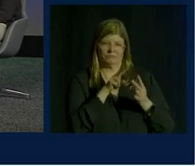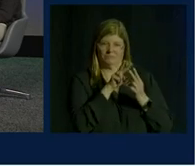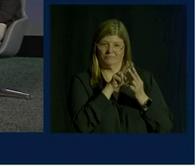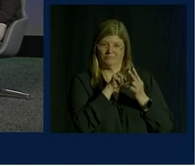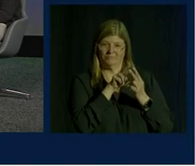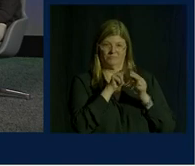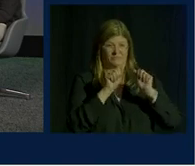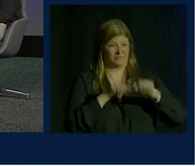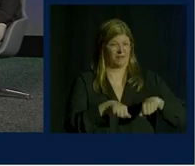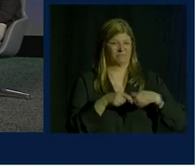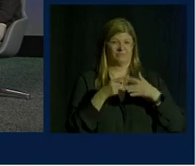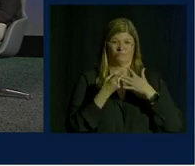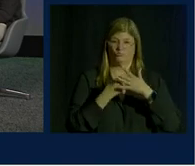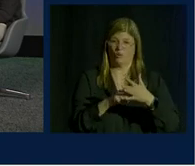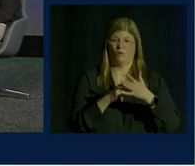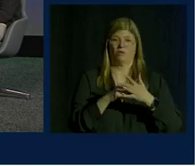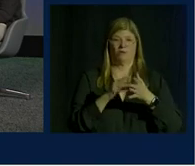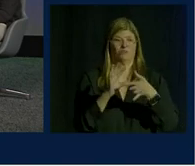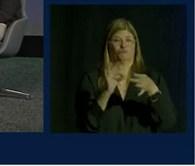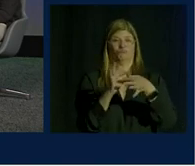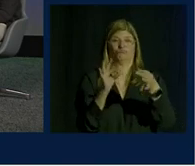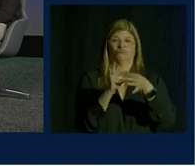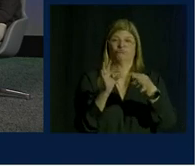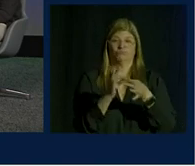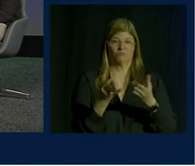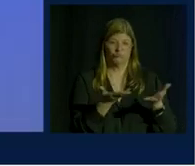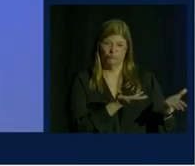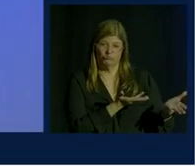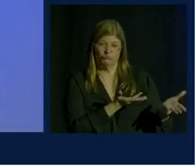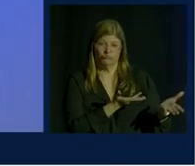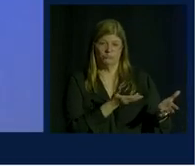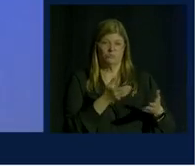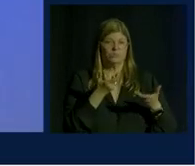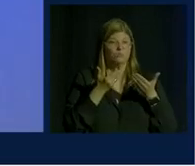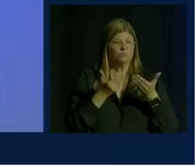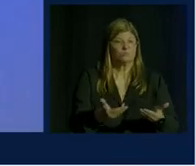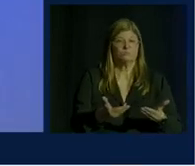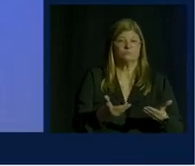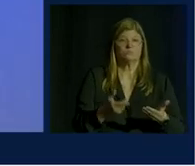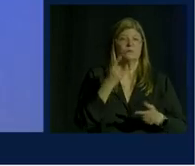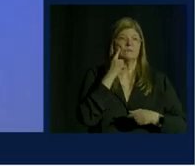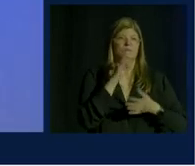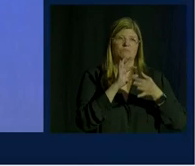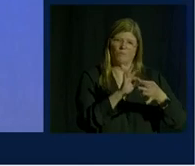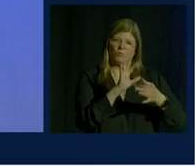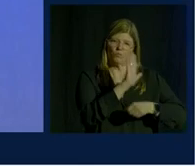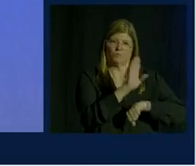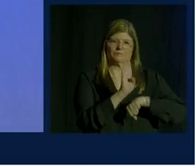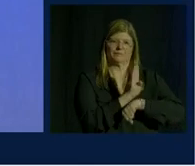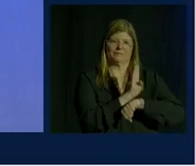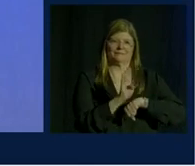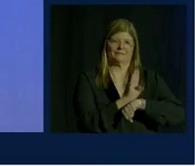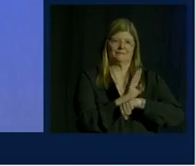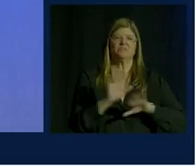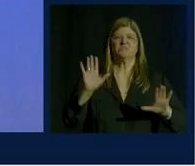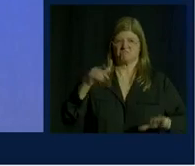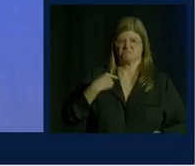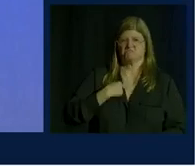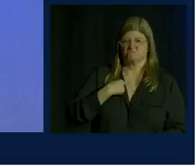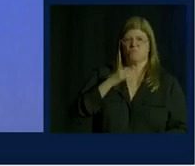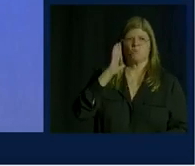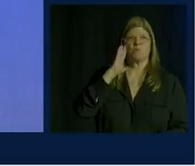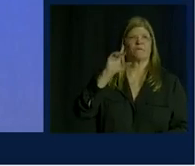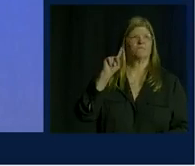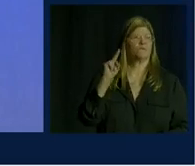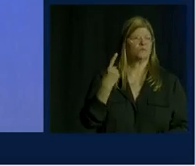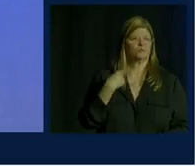little bit about what was the origin story for your businesses? So I'll go first. The origin